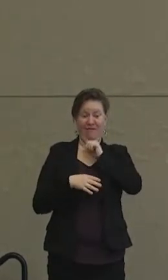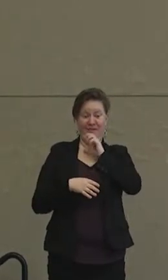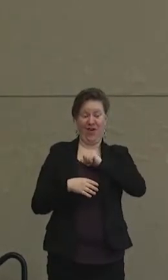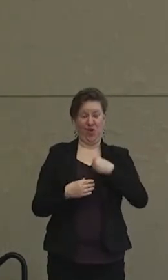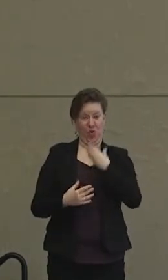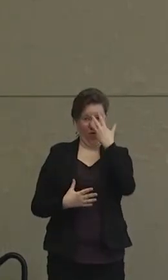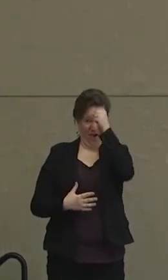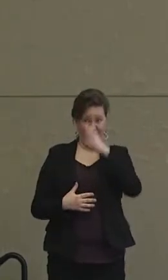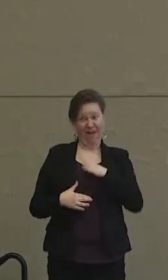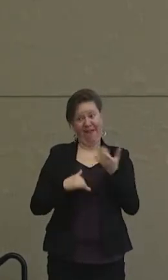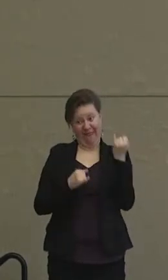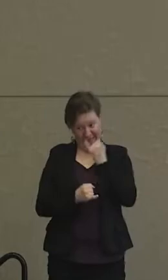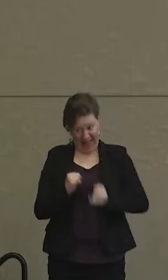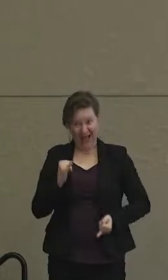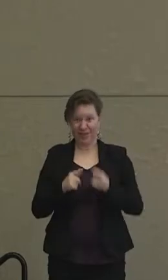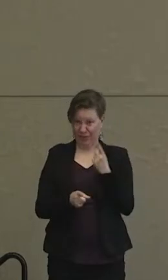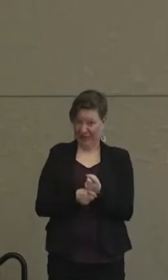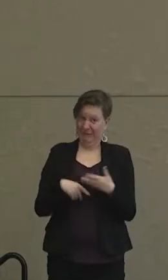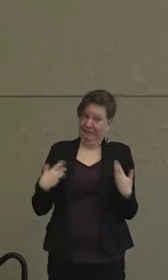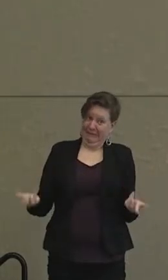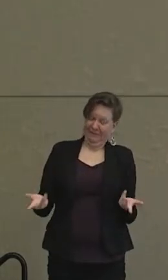list, right?